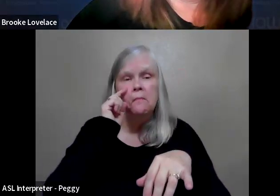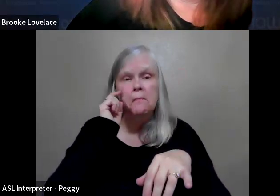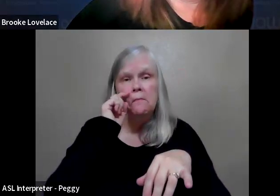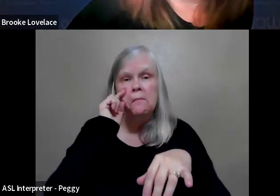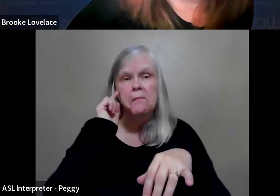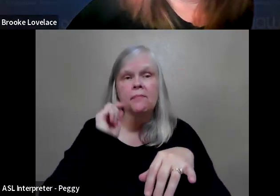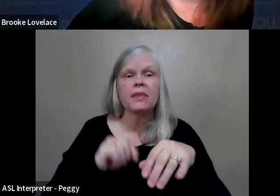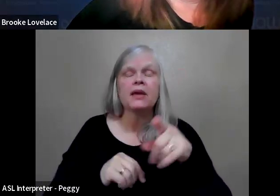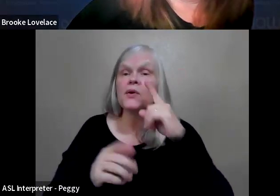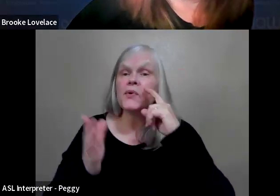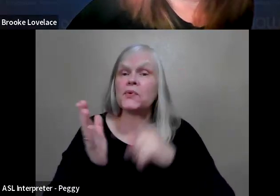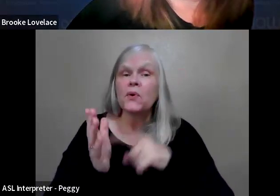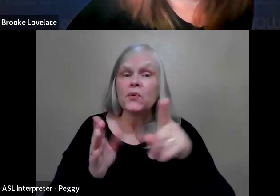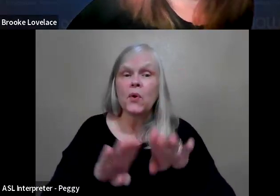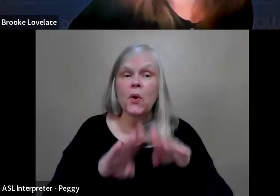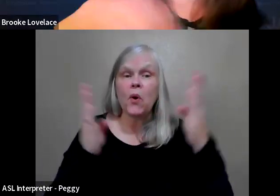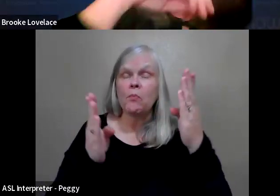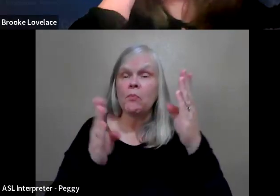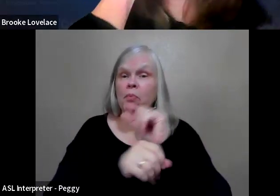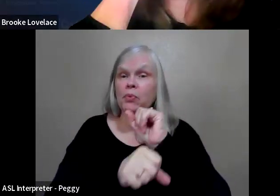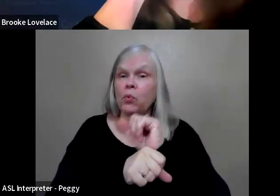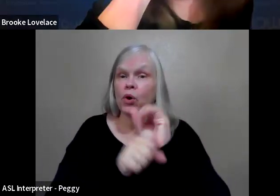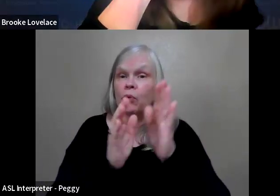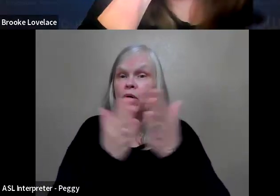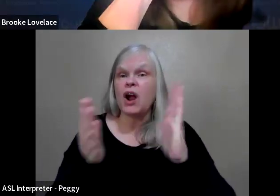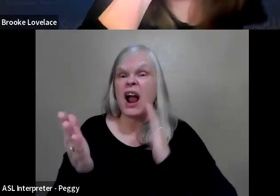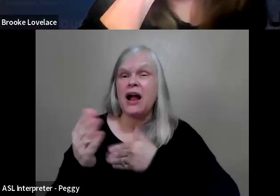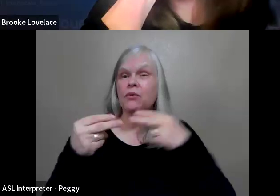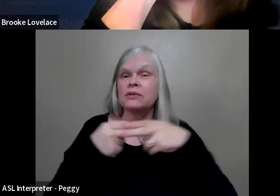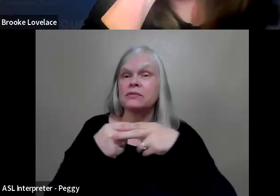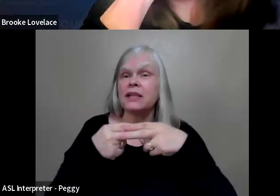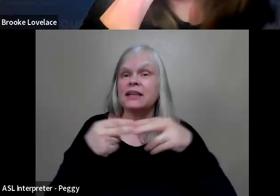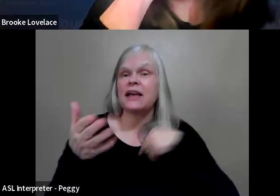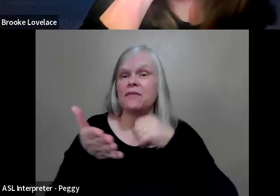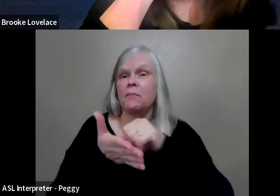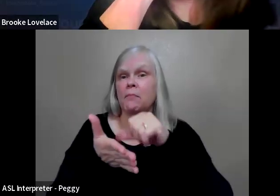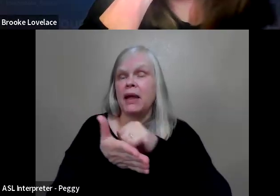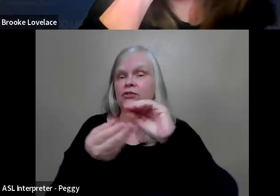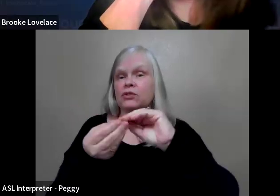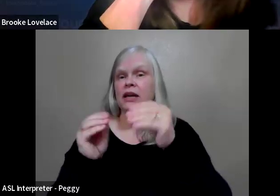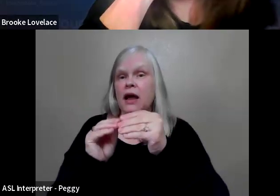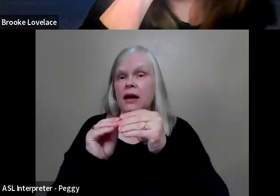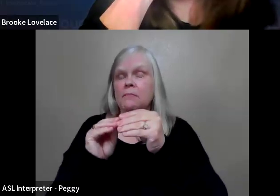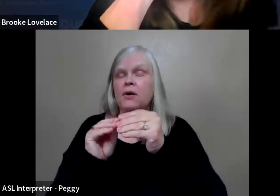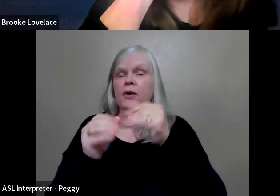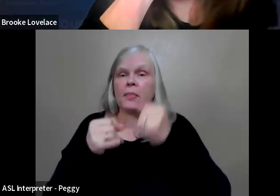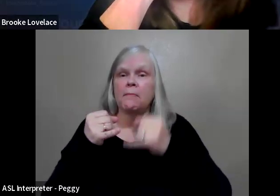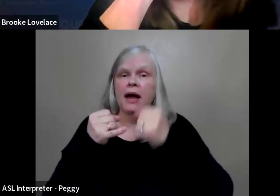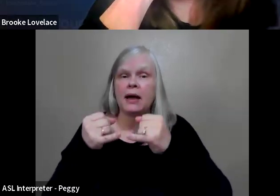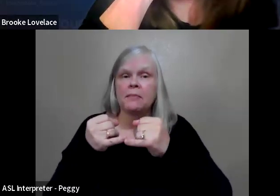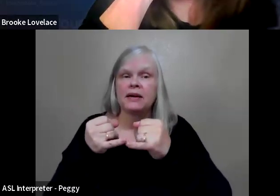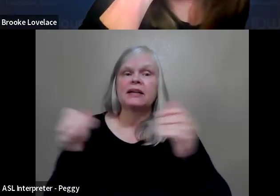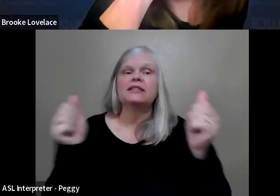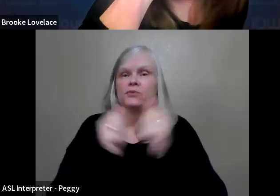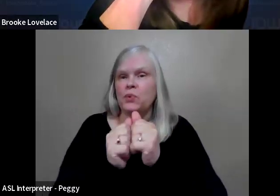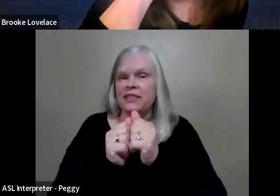You'll notice if you do open that session workbook, our slides have a page number at the bottom that corresponds with the page of the workbook as